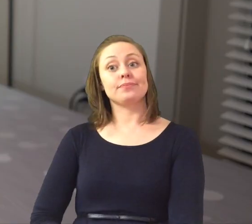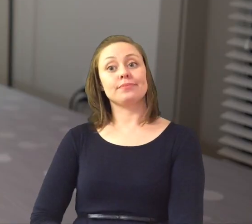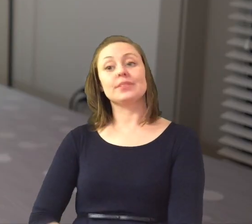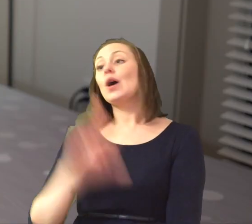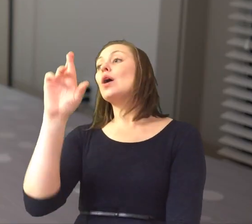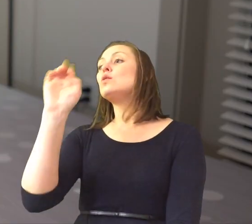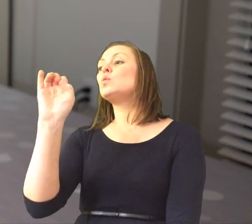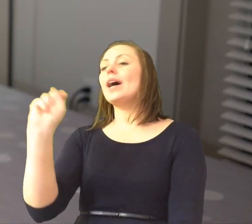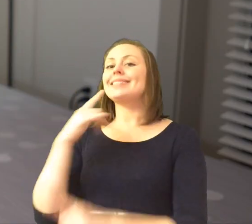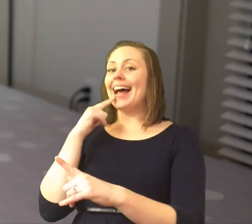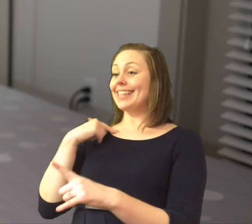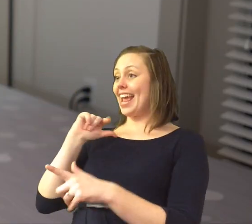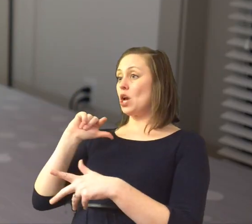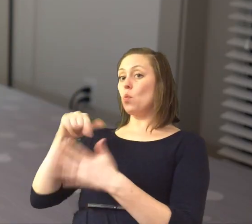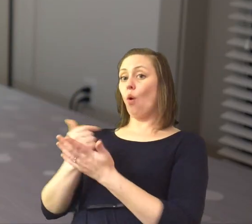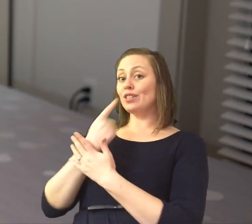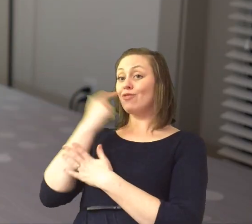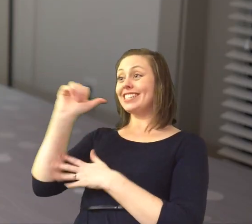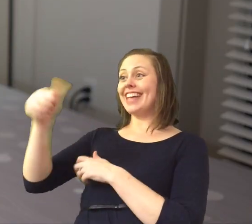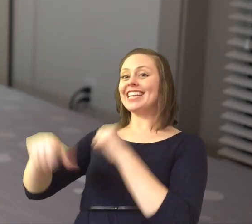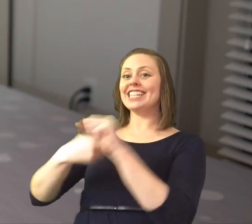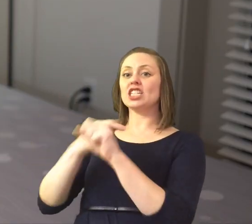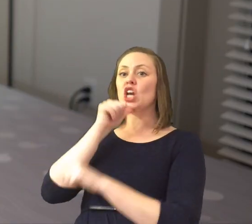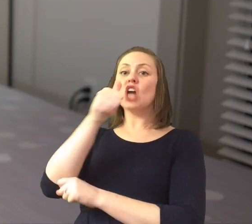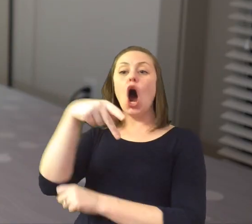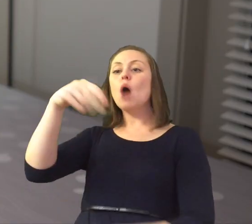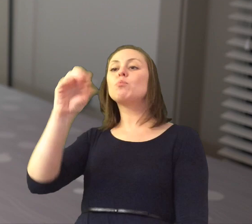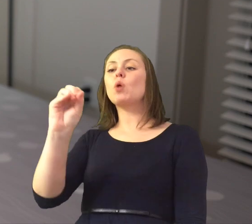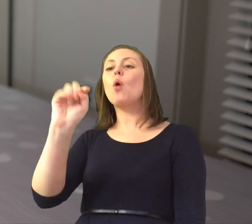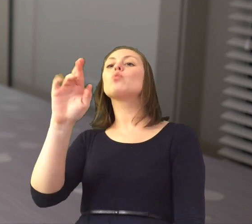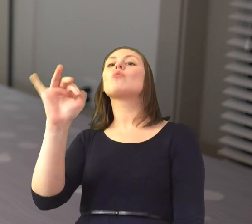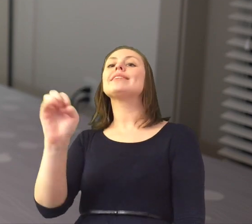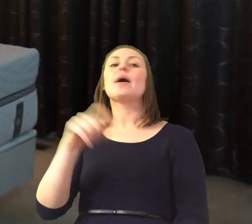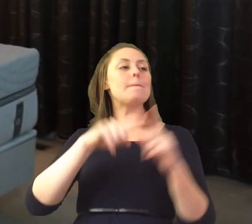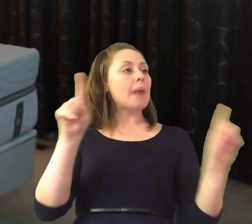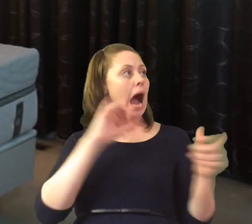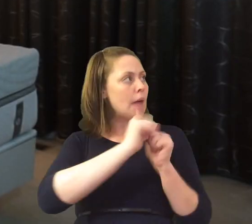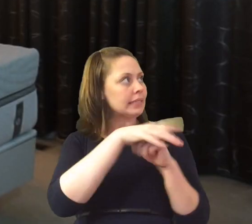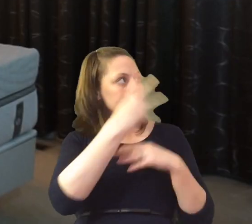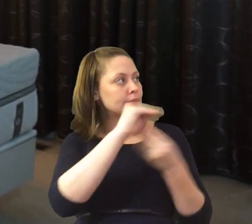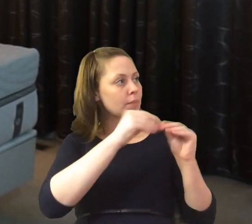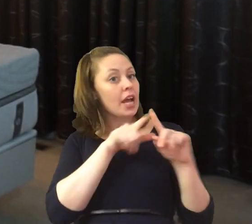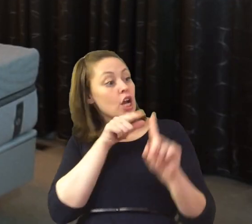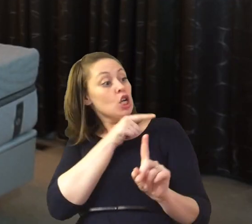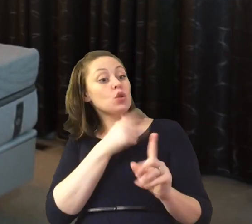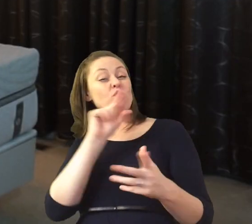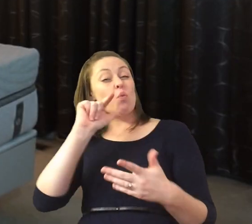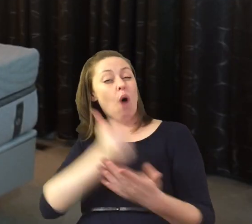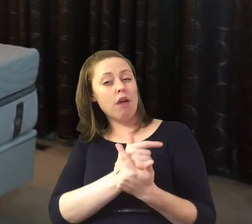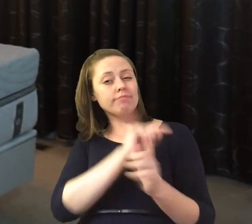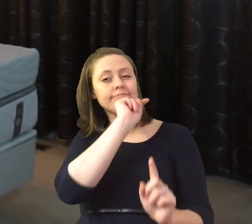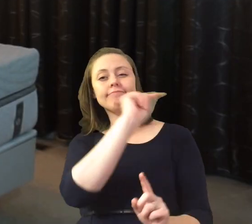So ReST has a warranty of 10 years non-prorated. How about the Sleep Number? So as far as warranty